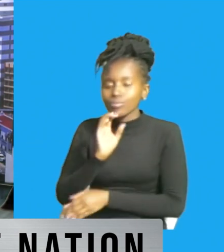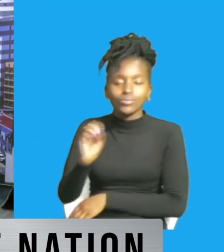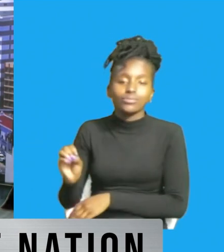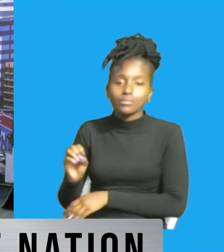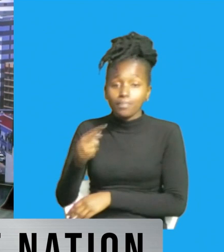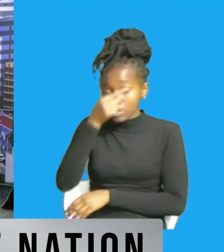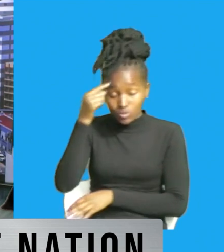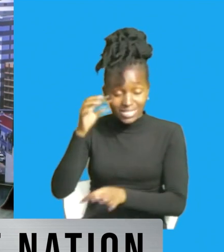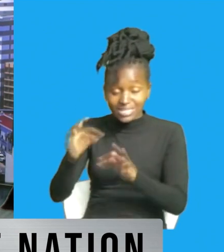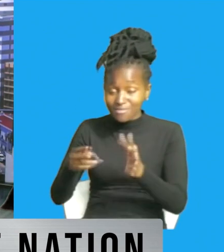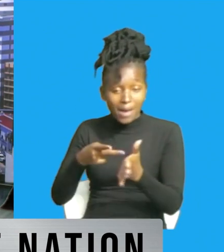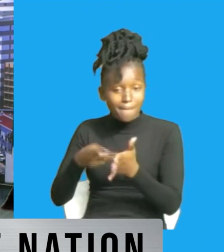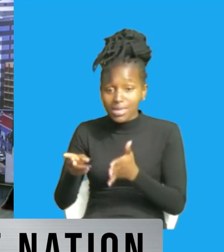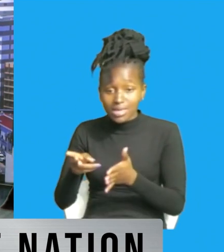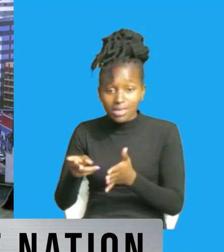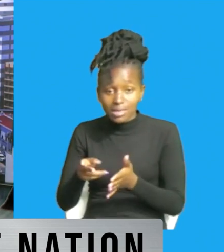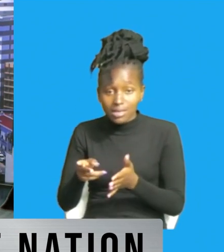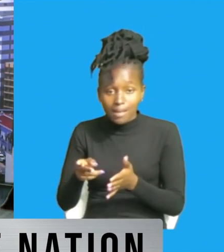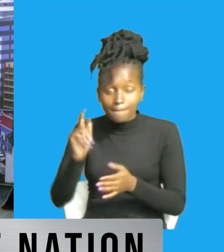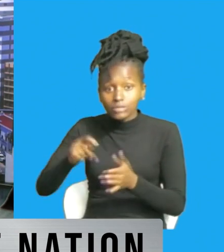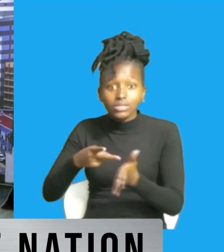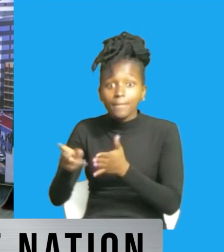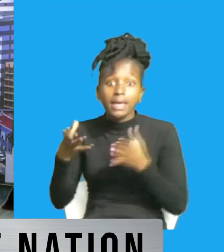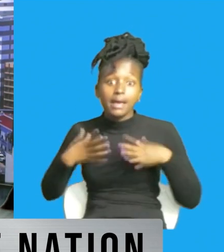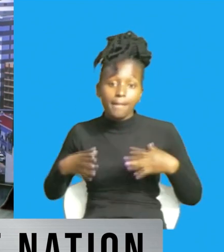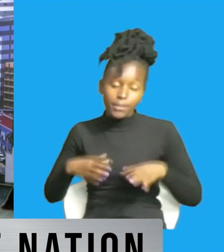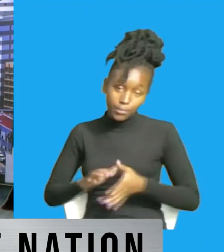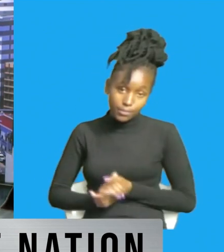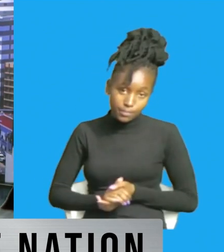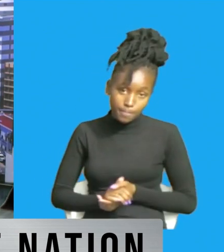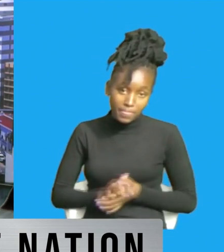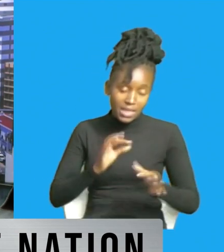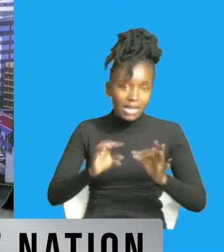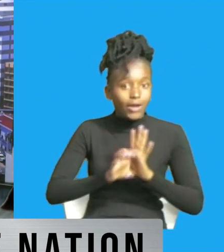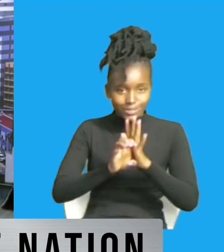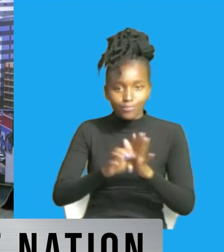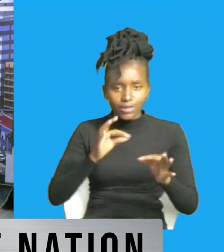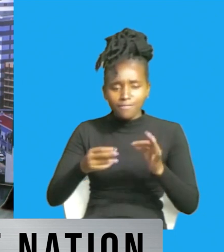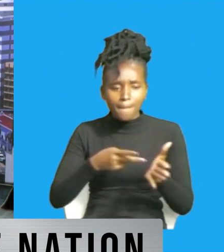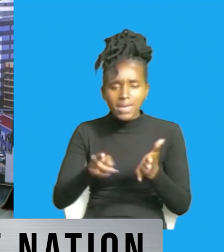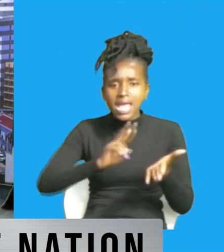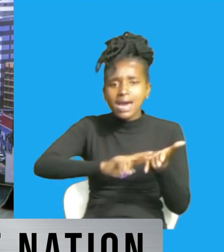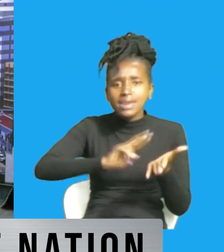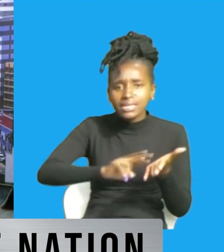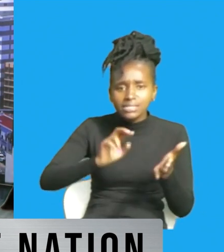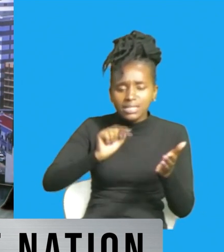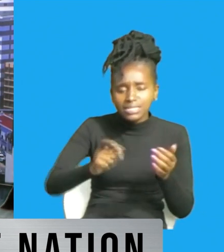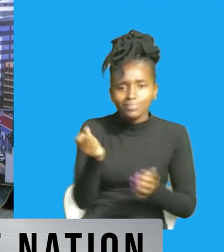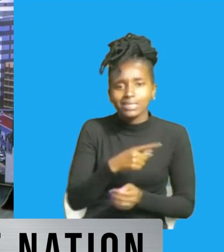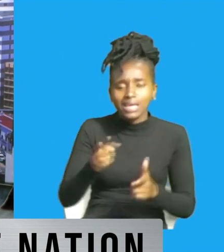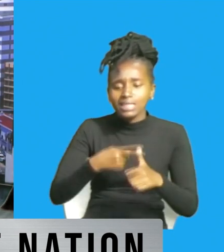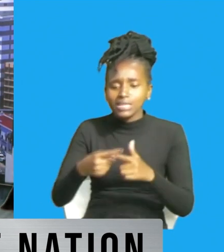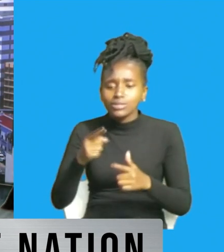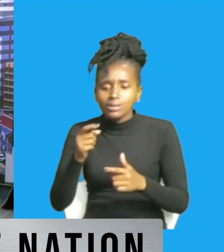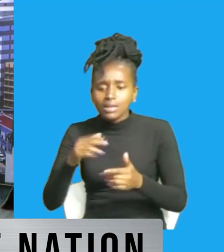if you don't pay your rent today and if you don't pay tomorrow and then the next day, you will get into a problem where the